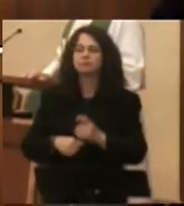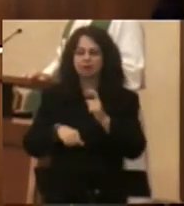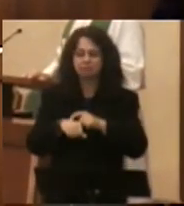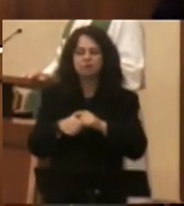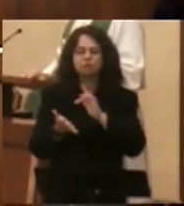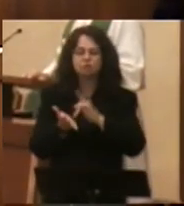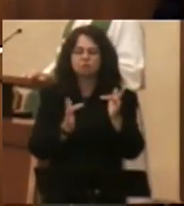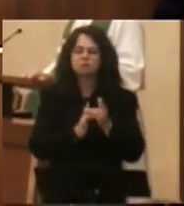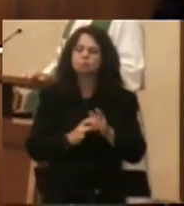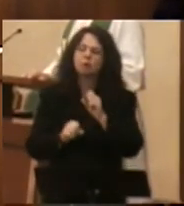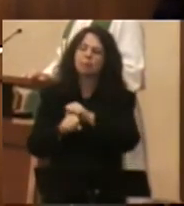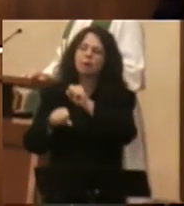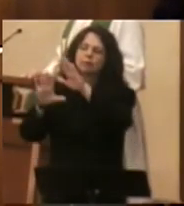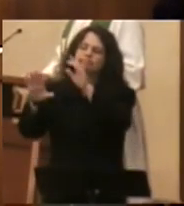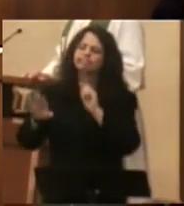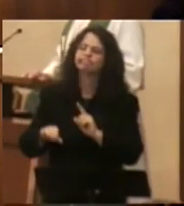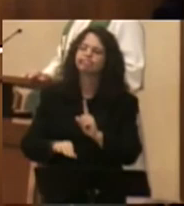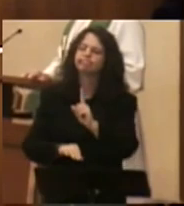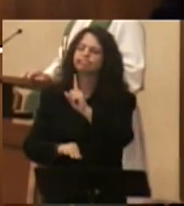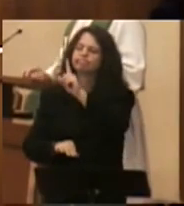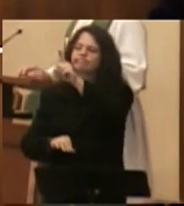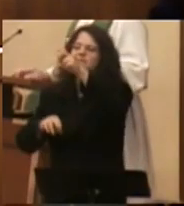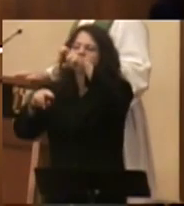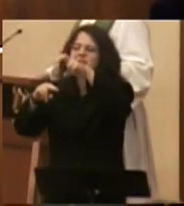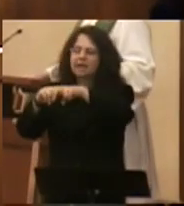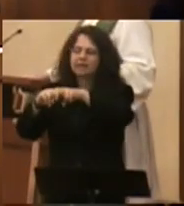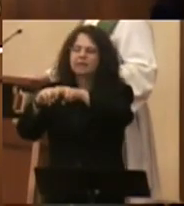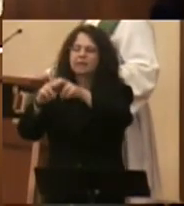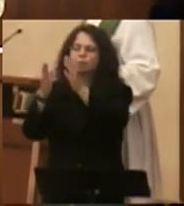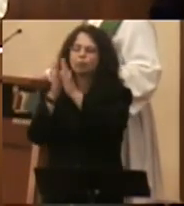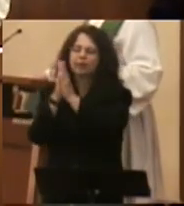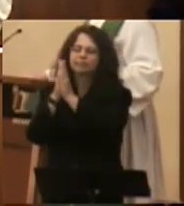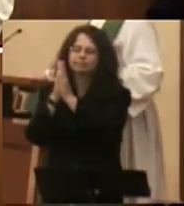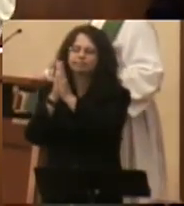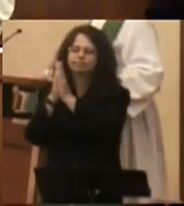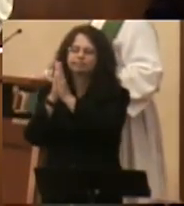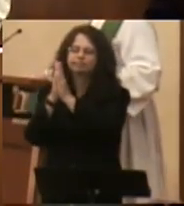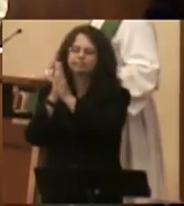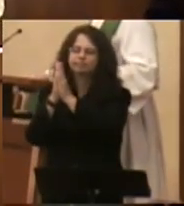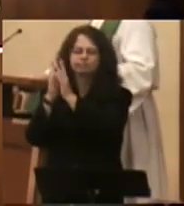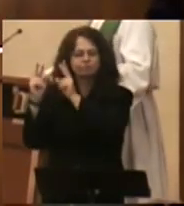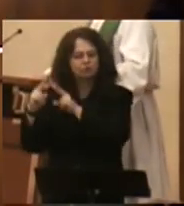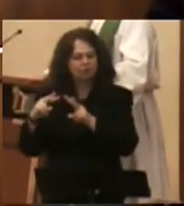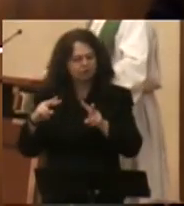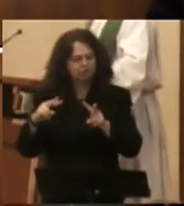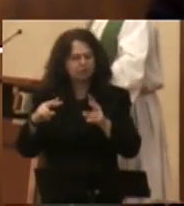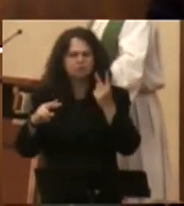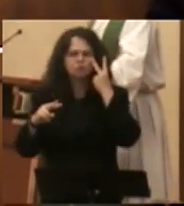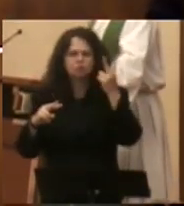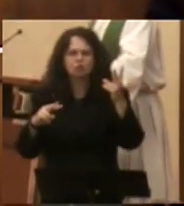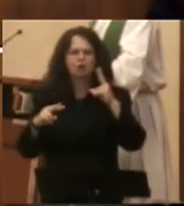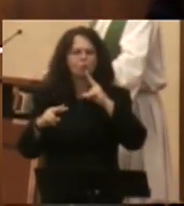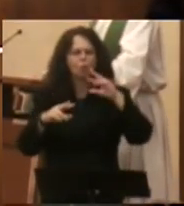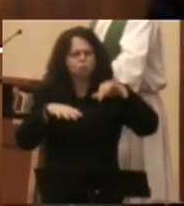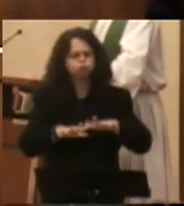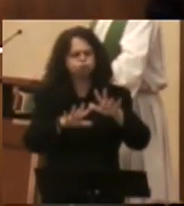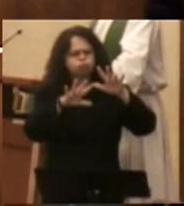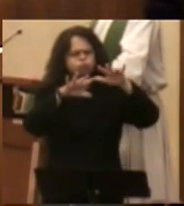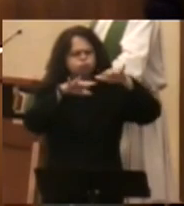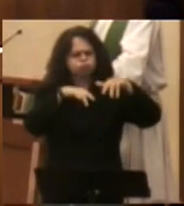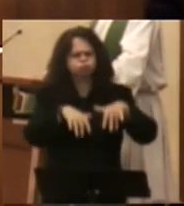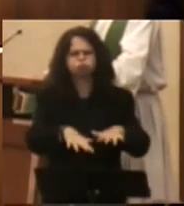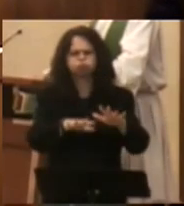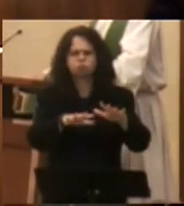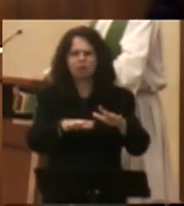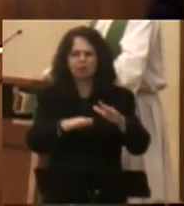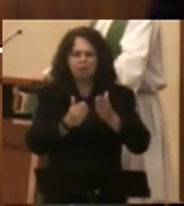he was there alone. But by this time, the boat, battered by the waves, was far from the land, for